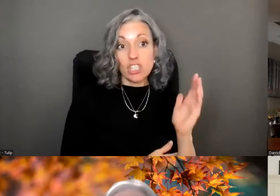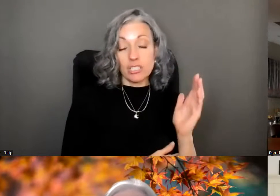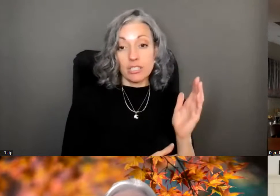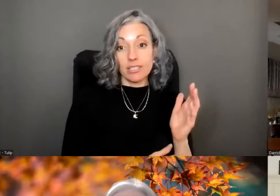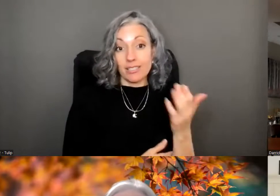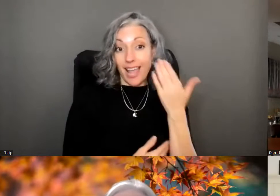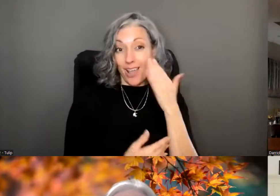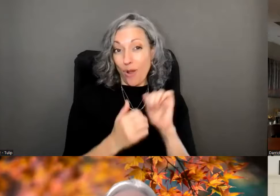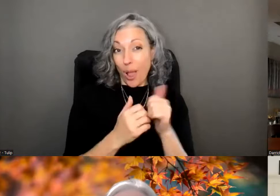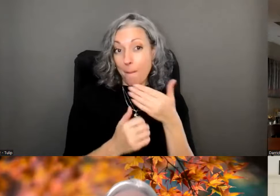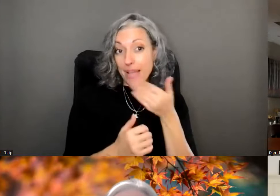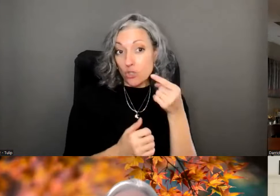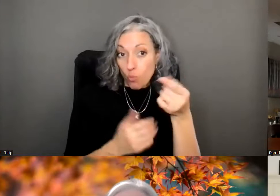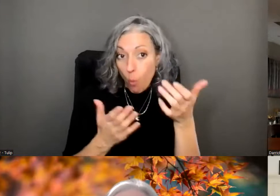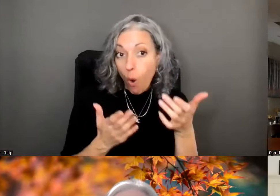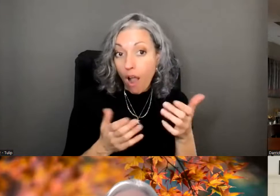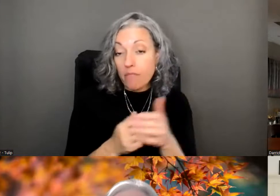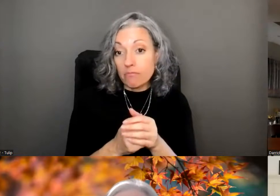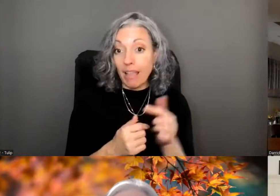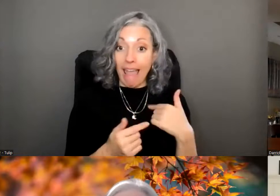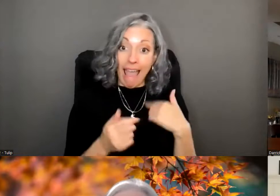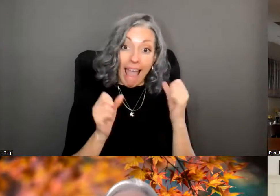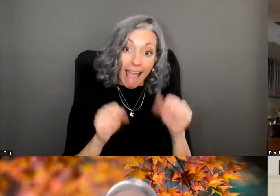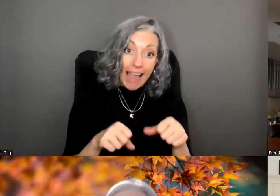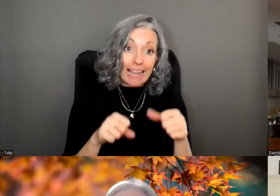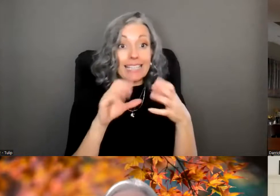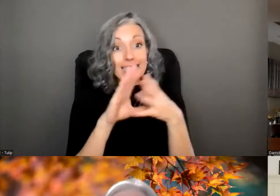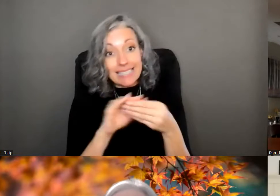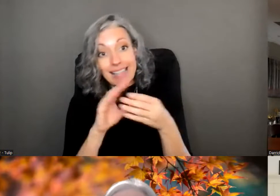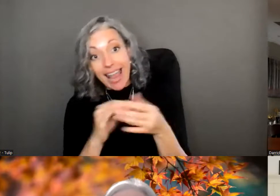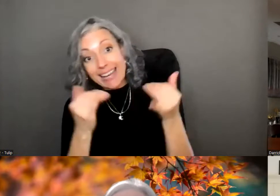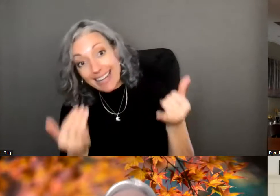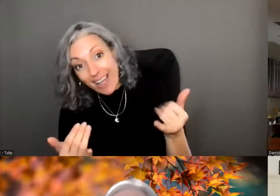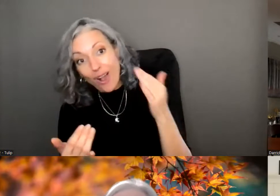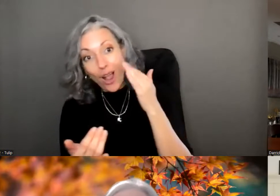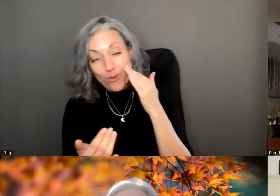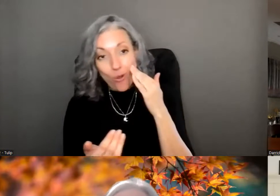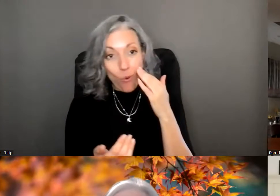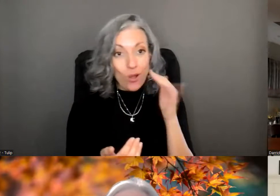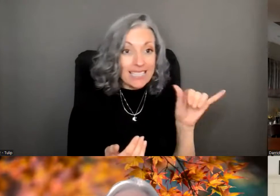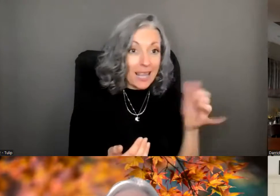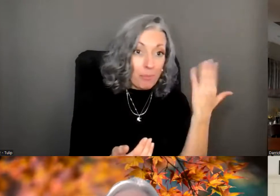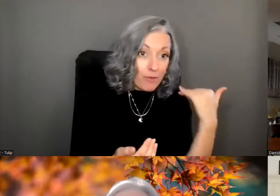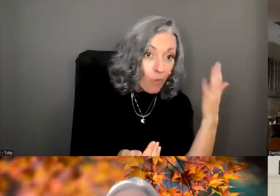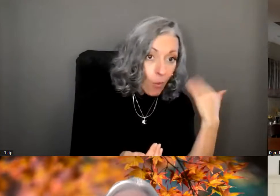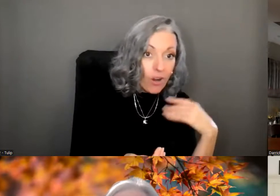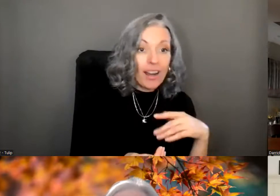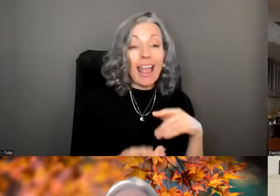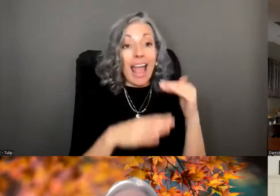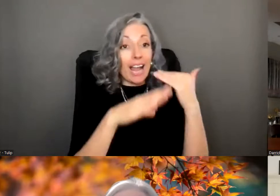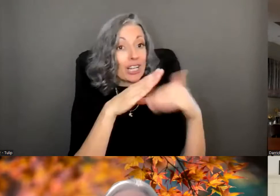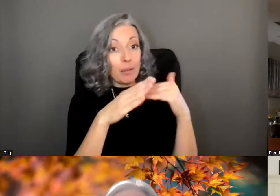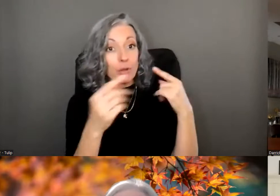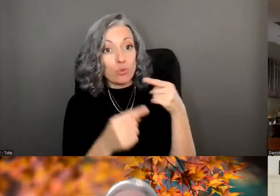best you want to, I mean, I can say things now. I know I said some things during the meeting. I can email this to